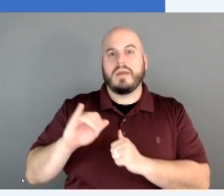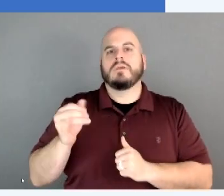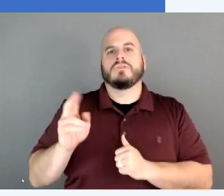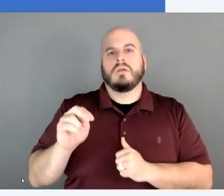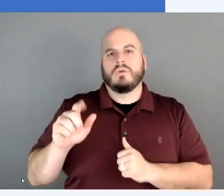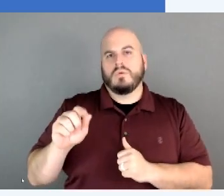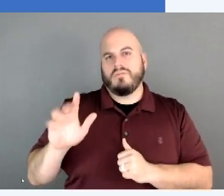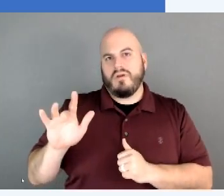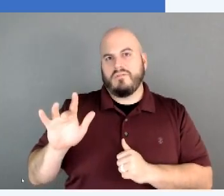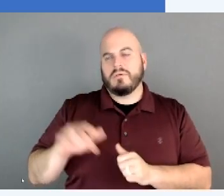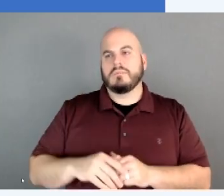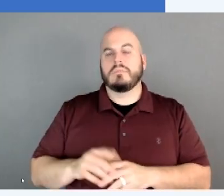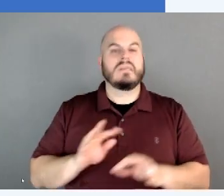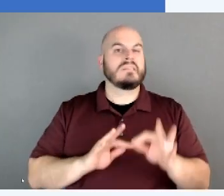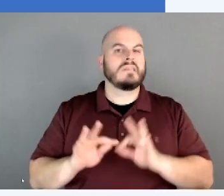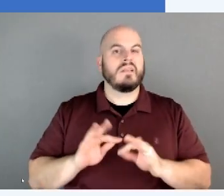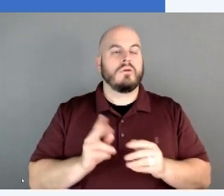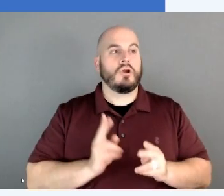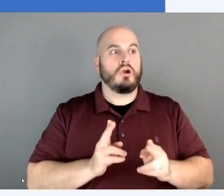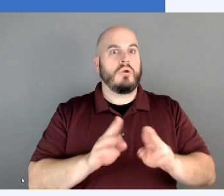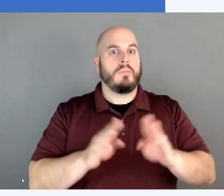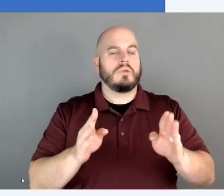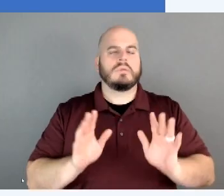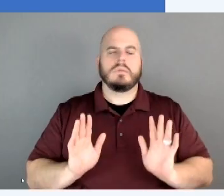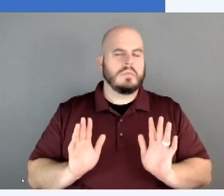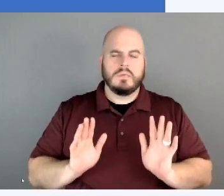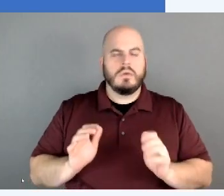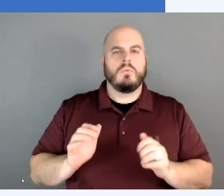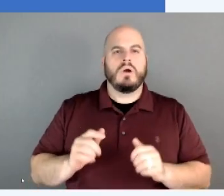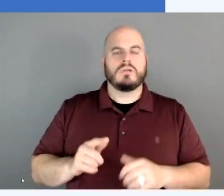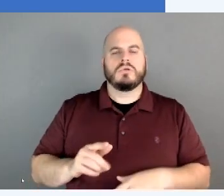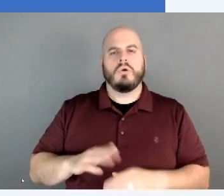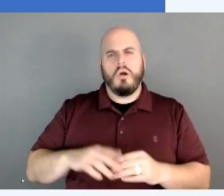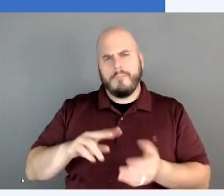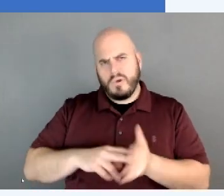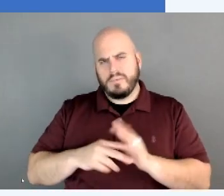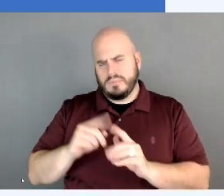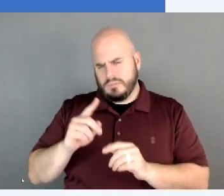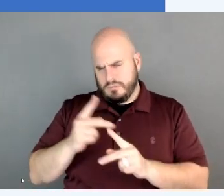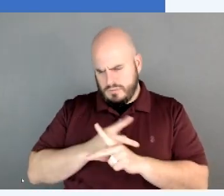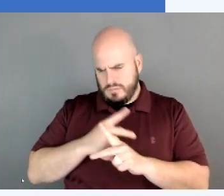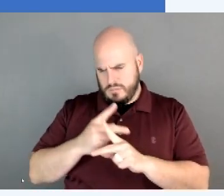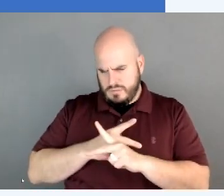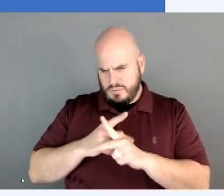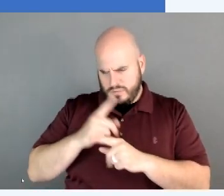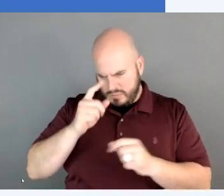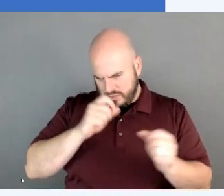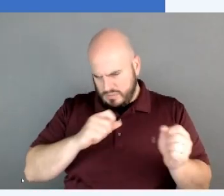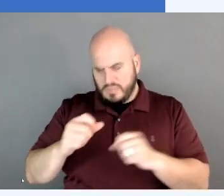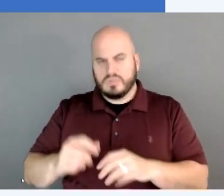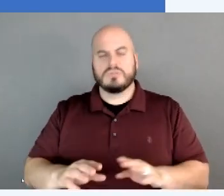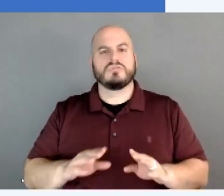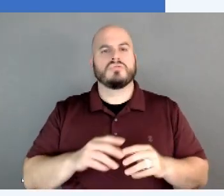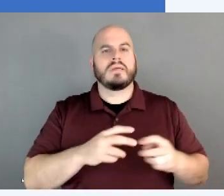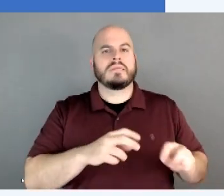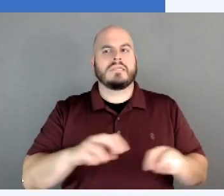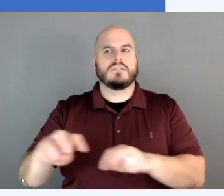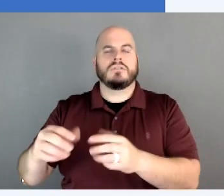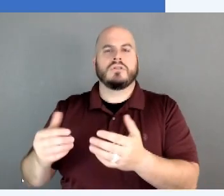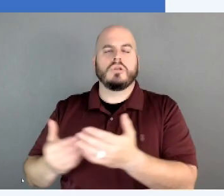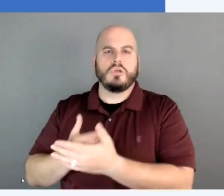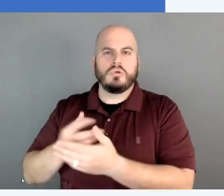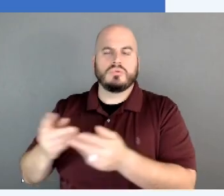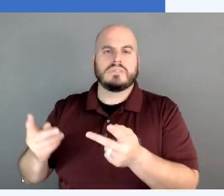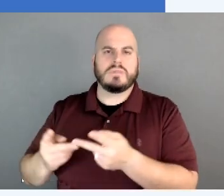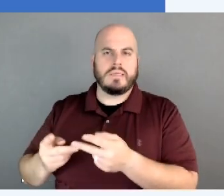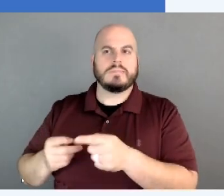rather than hurry up and open, we want to strategically transition to our new sites to make sure we're maximizing the airspace at our existing site.